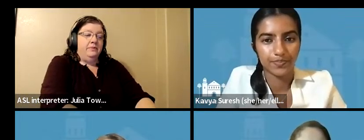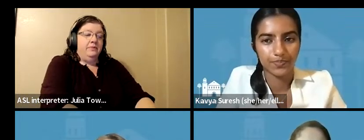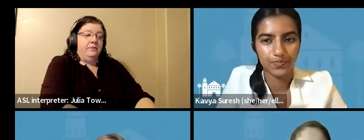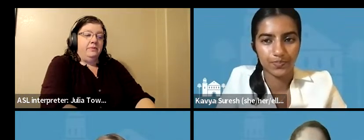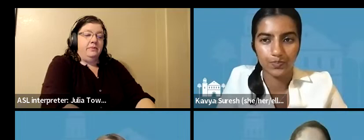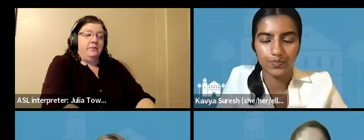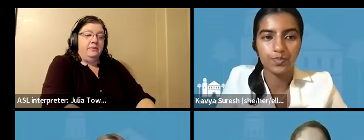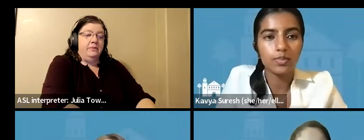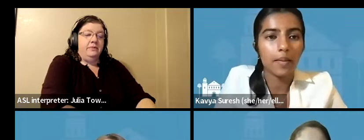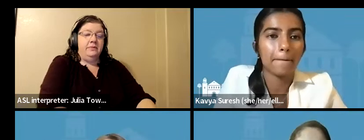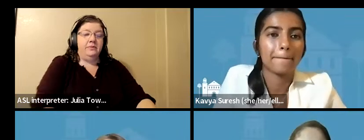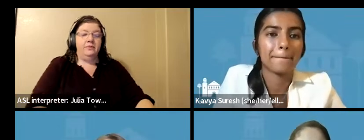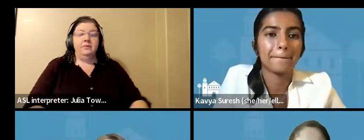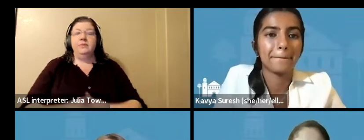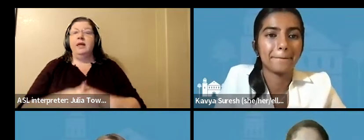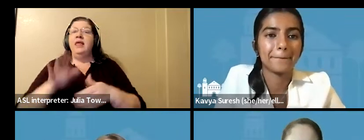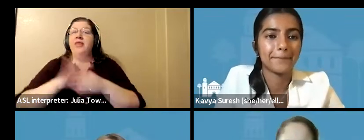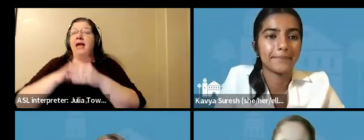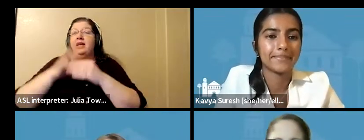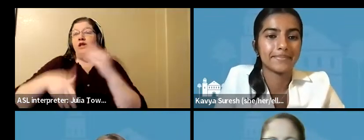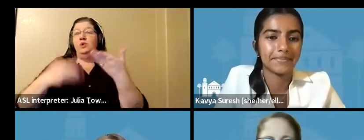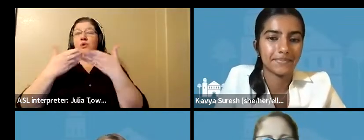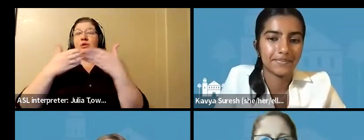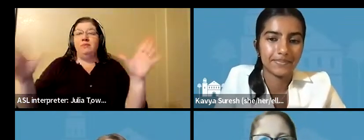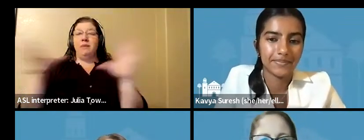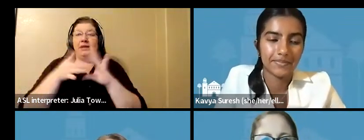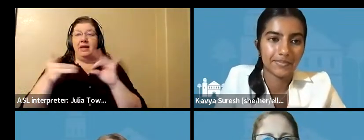And that concludes public comment.